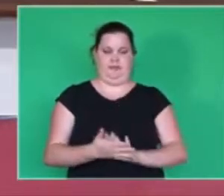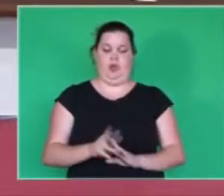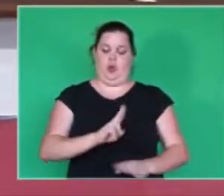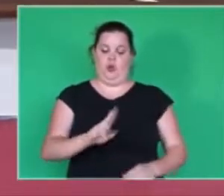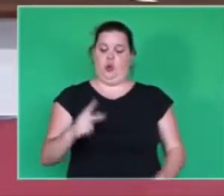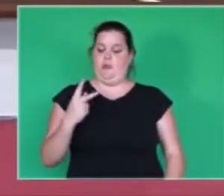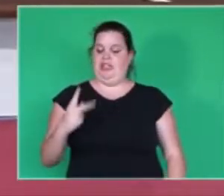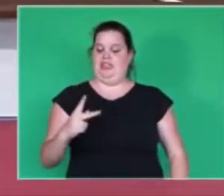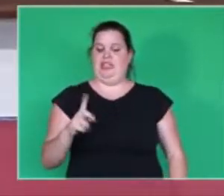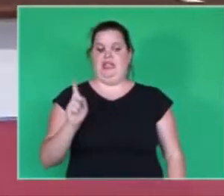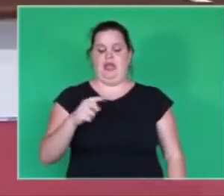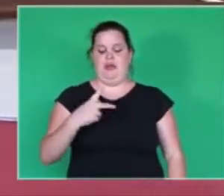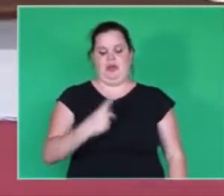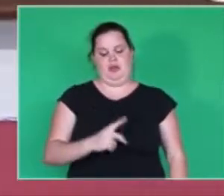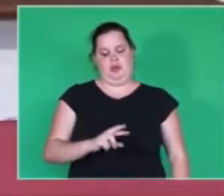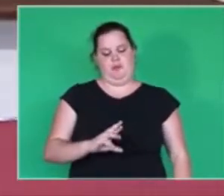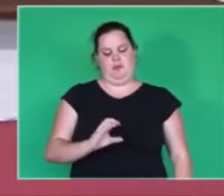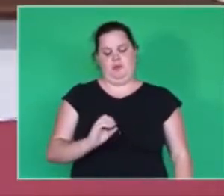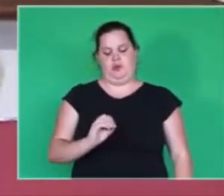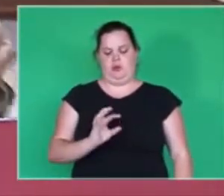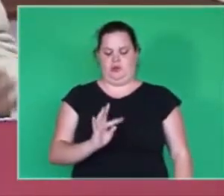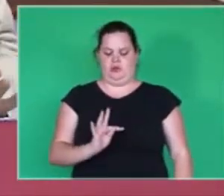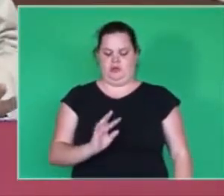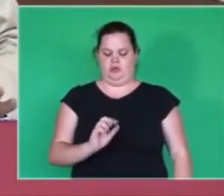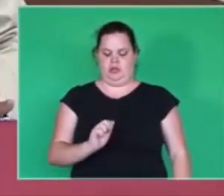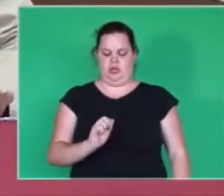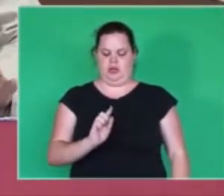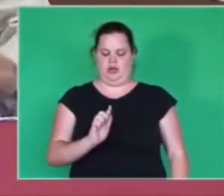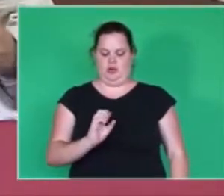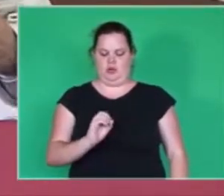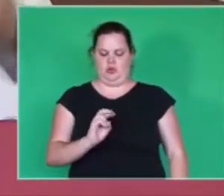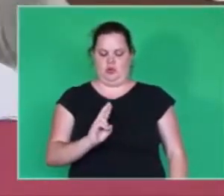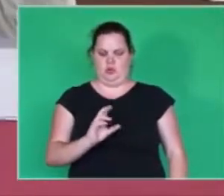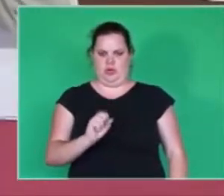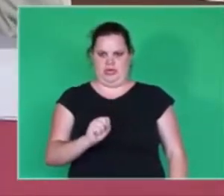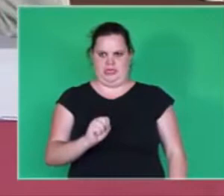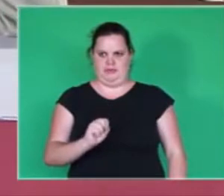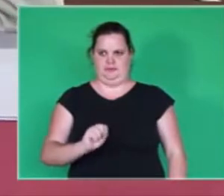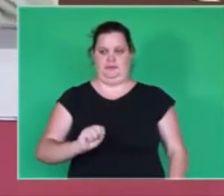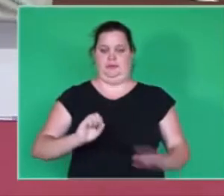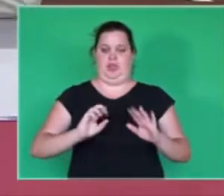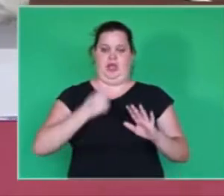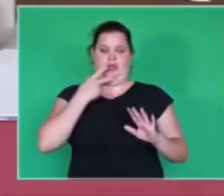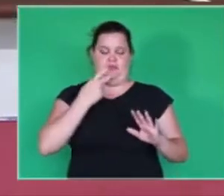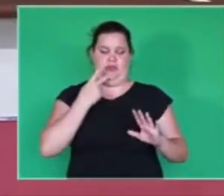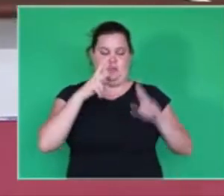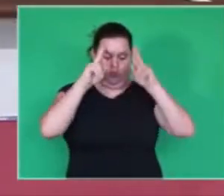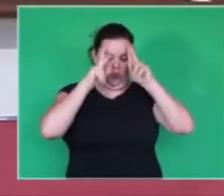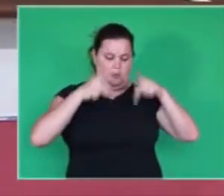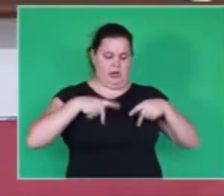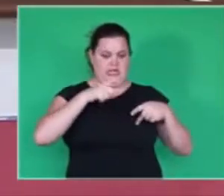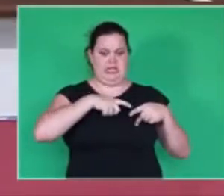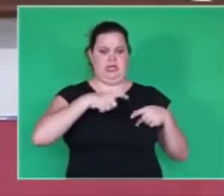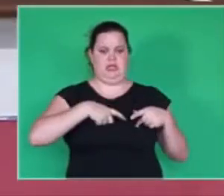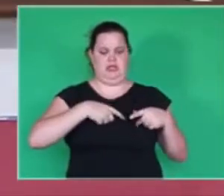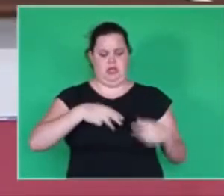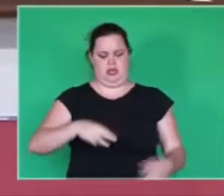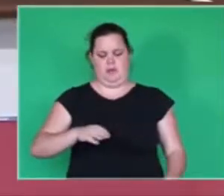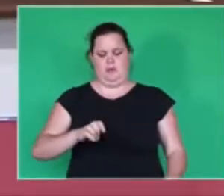The first one was Pythagoras. He said that man measures all things. In this